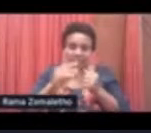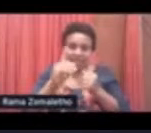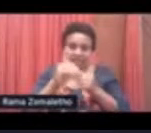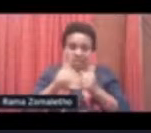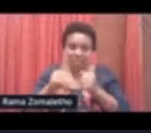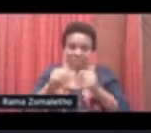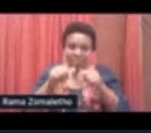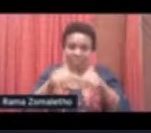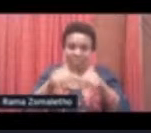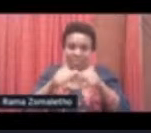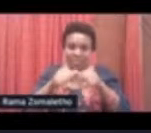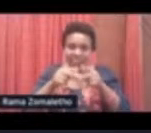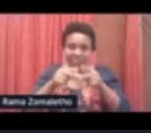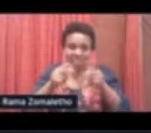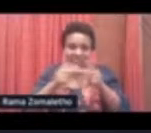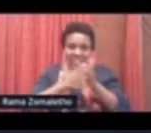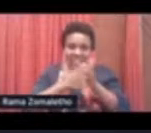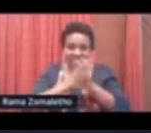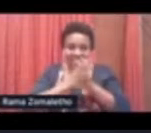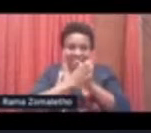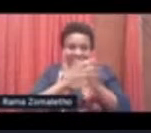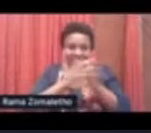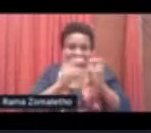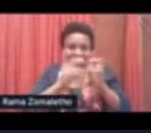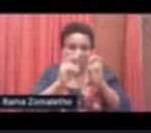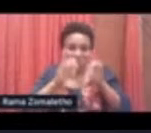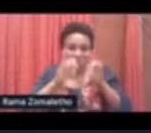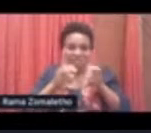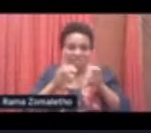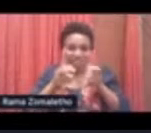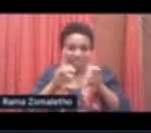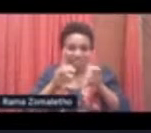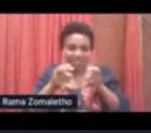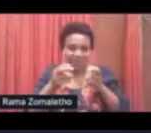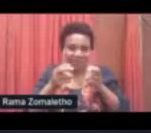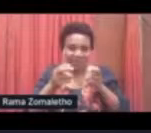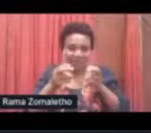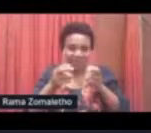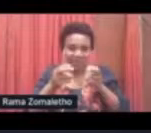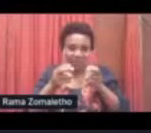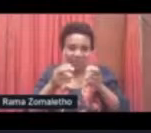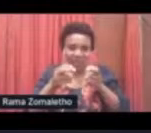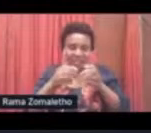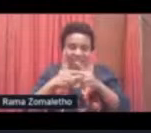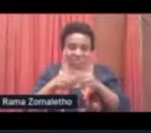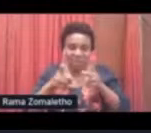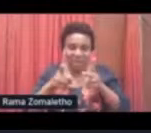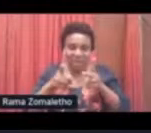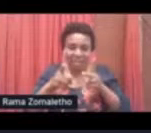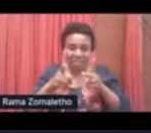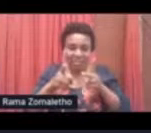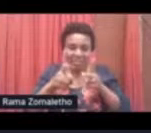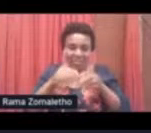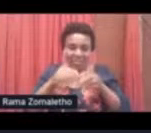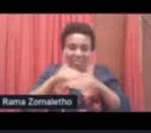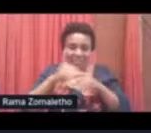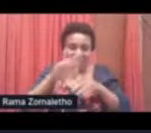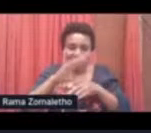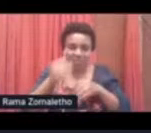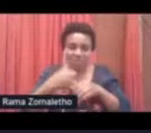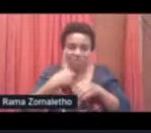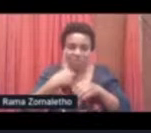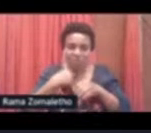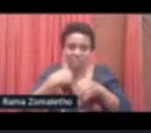very interesting topic and a very relevant topic with regard to the work of the African Union and with regard to